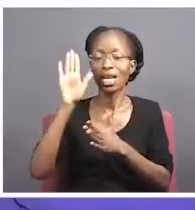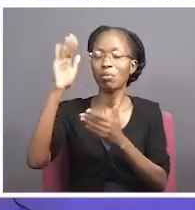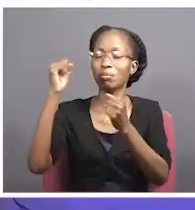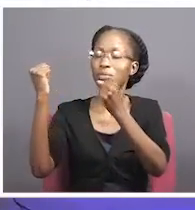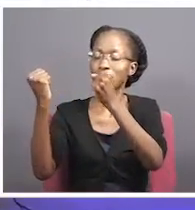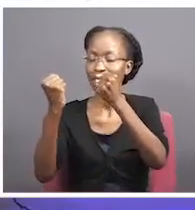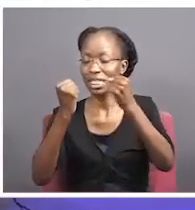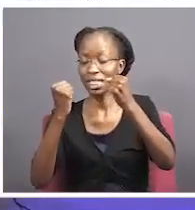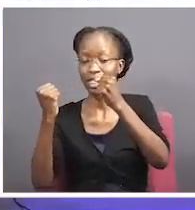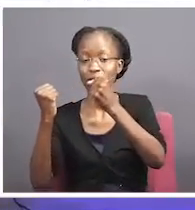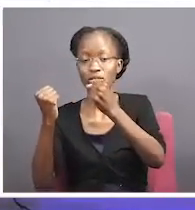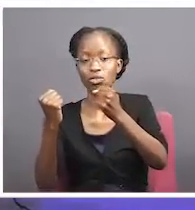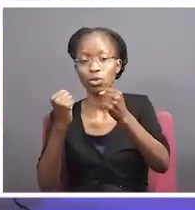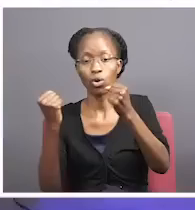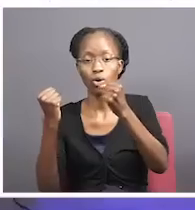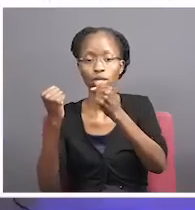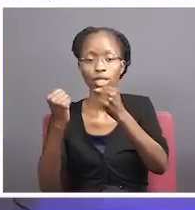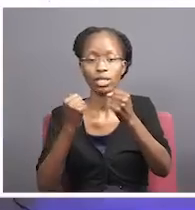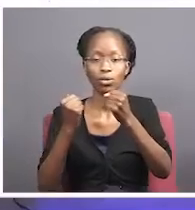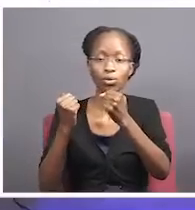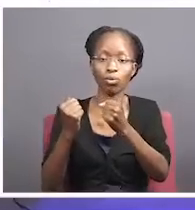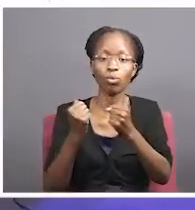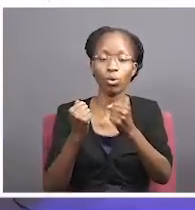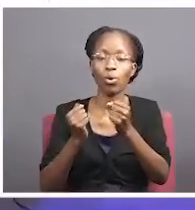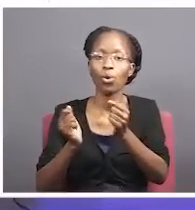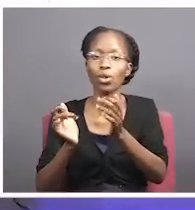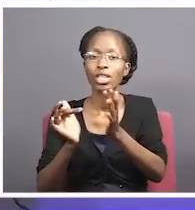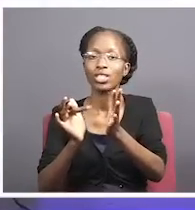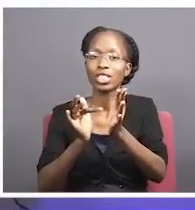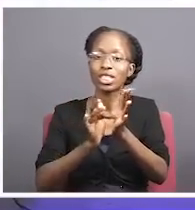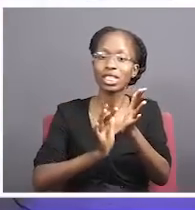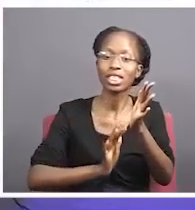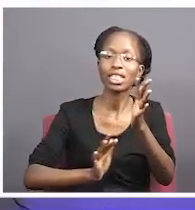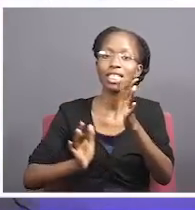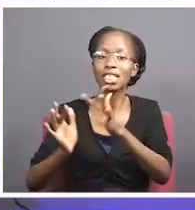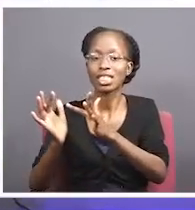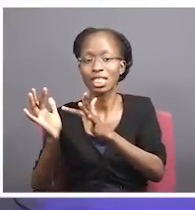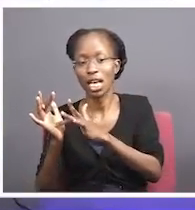way. Your name is a strong tower,